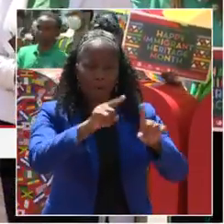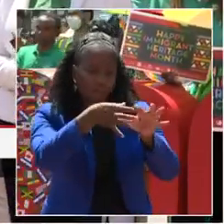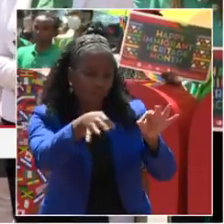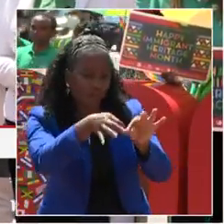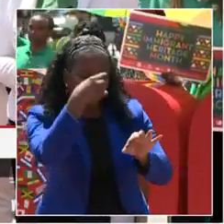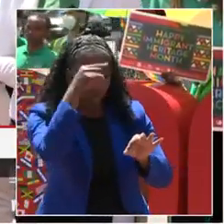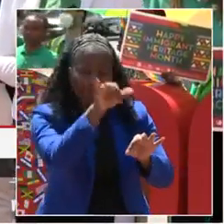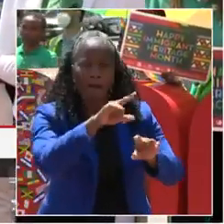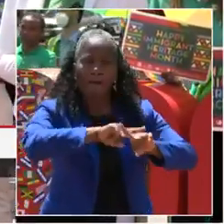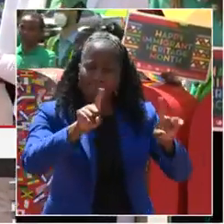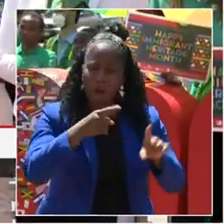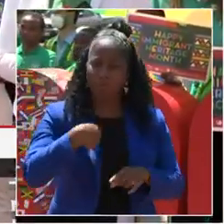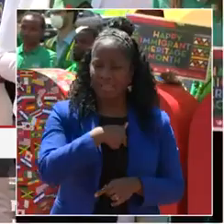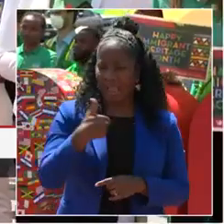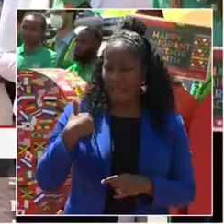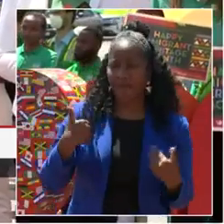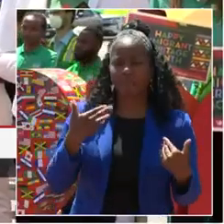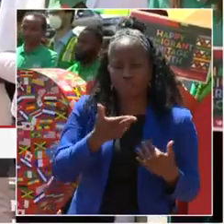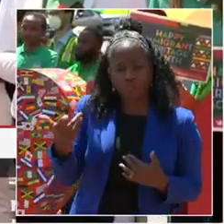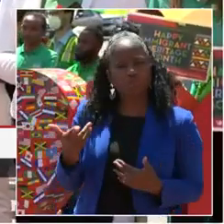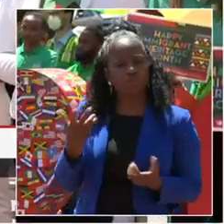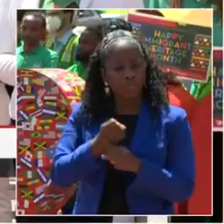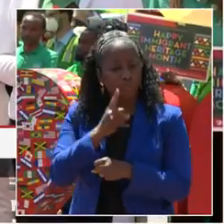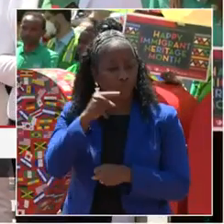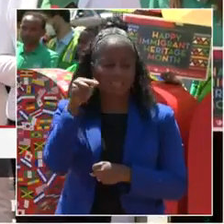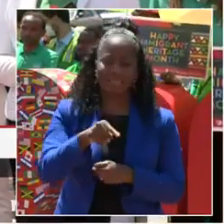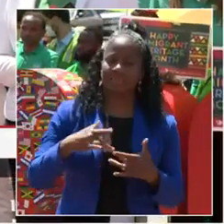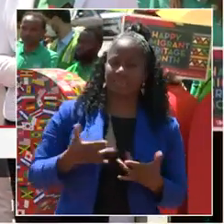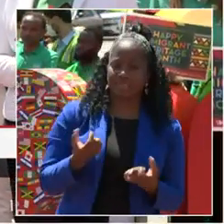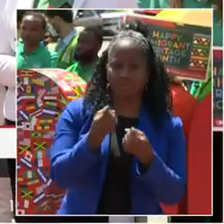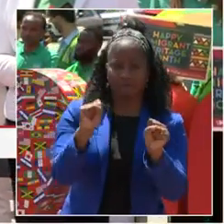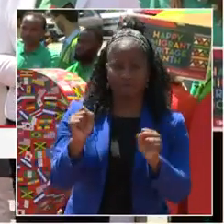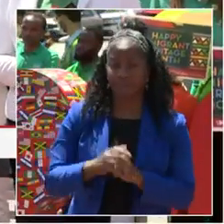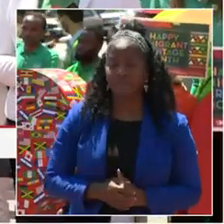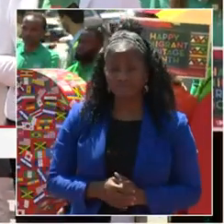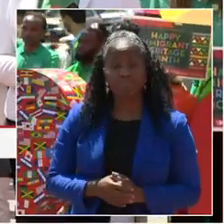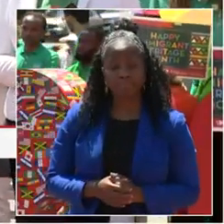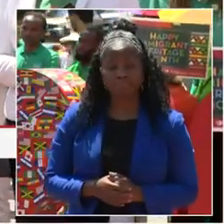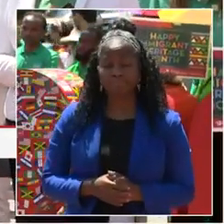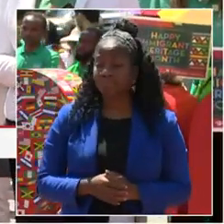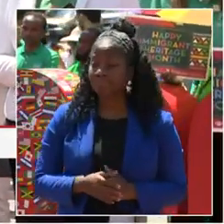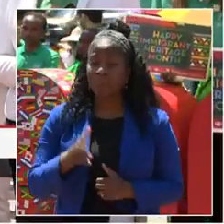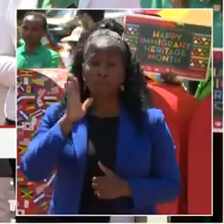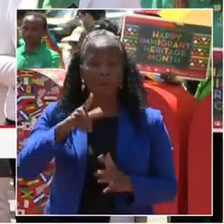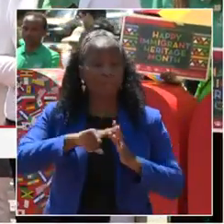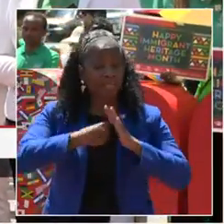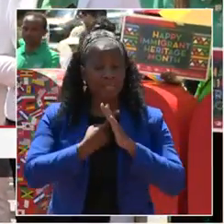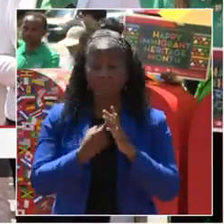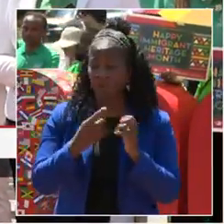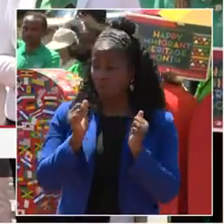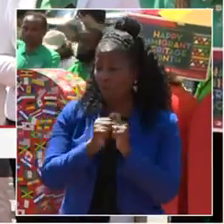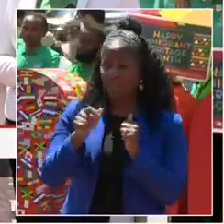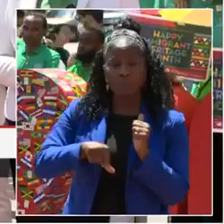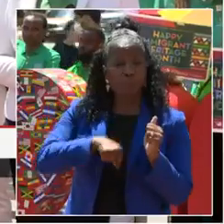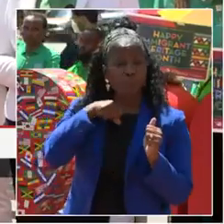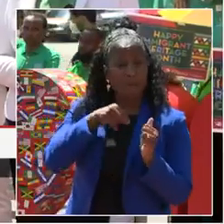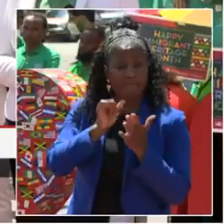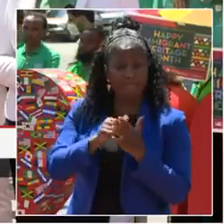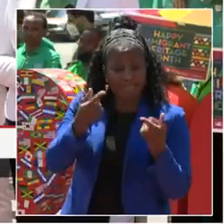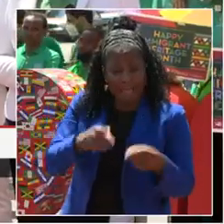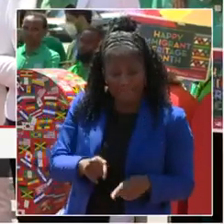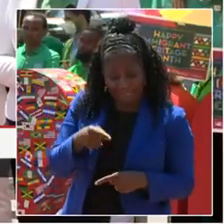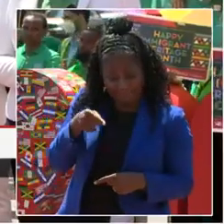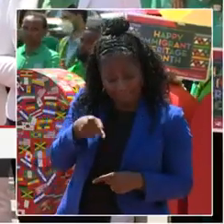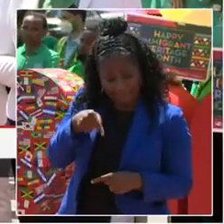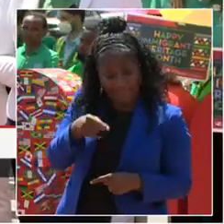resources that we need to have working to ensure safe events. Again, beginning with with the one that we're talking about, Pride, that's coming up immediately,